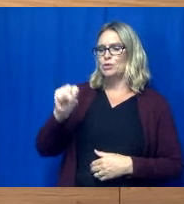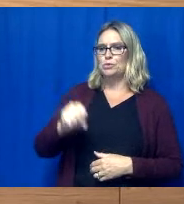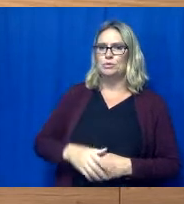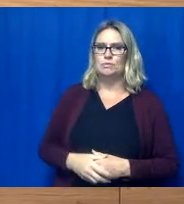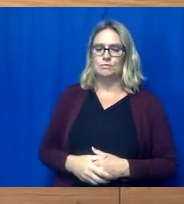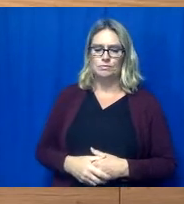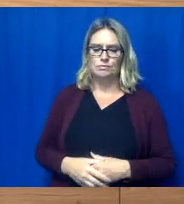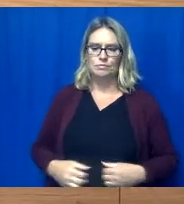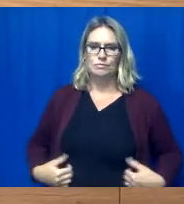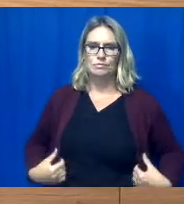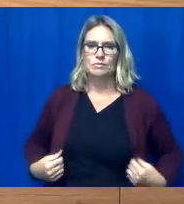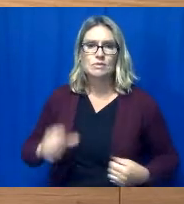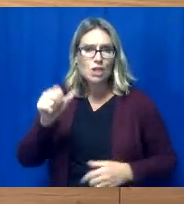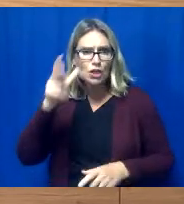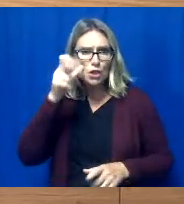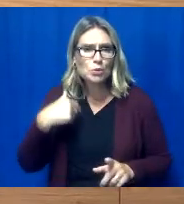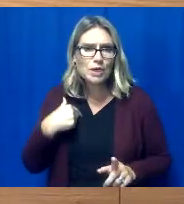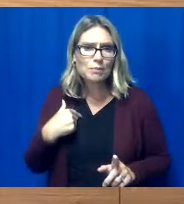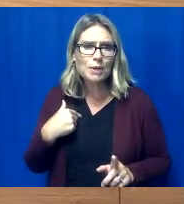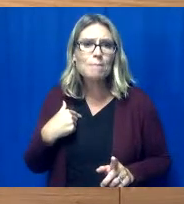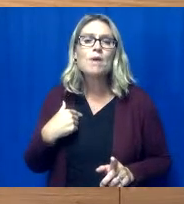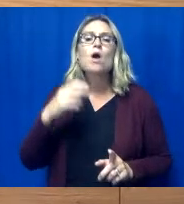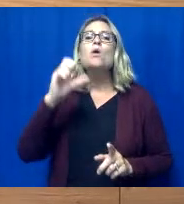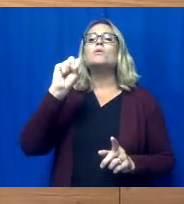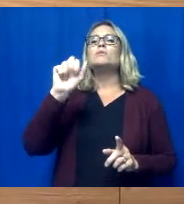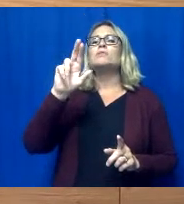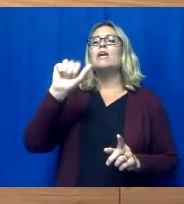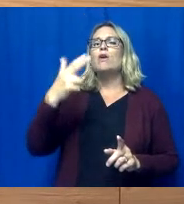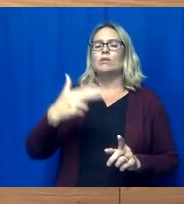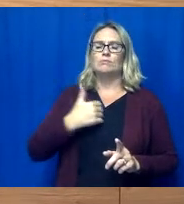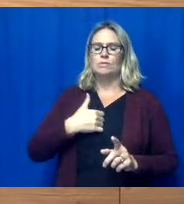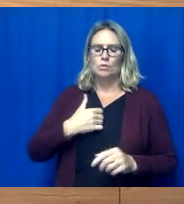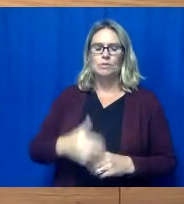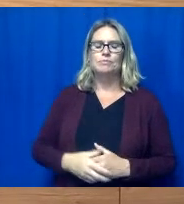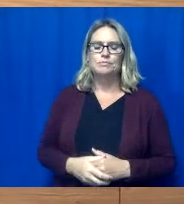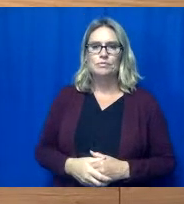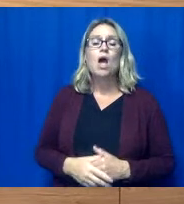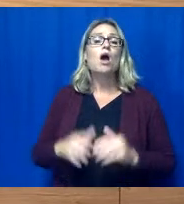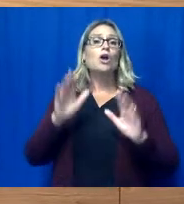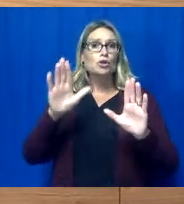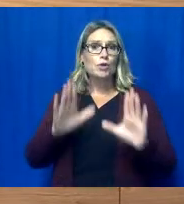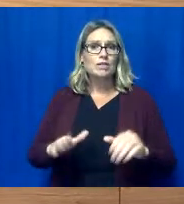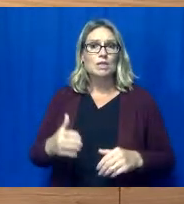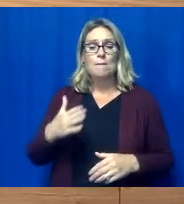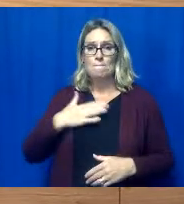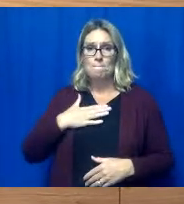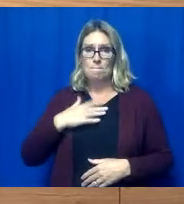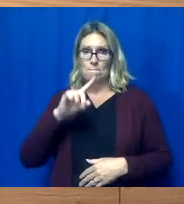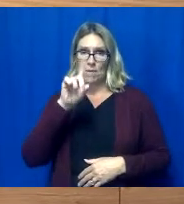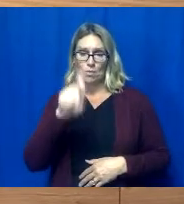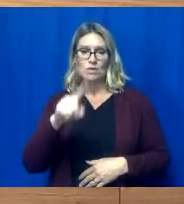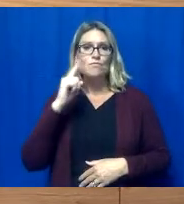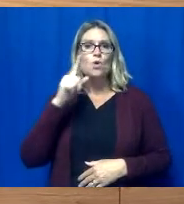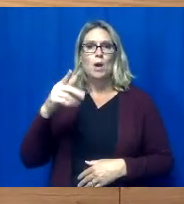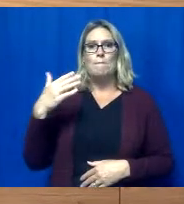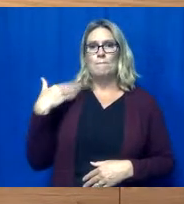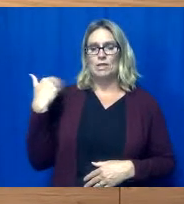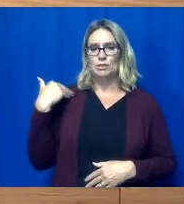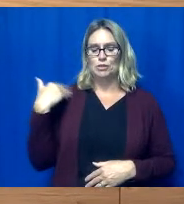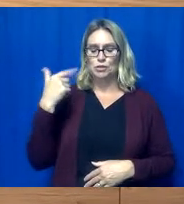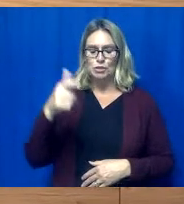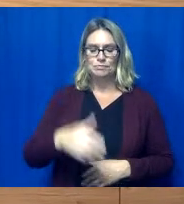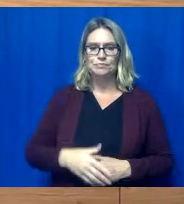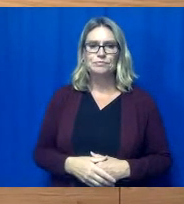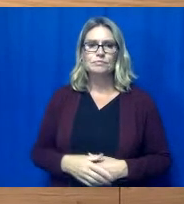Can you hear me? Yes, Sarah, go ahead. Excellent. My question is for Mr. Shepherd. I was just wondering